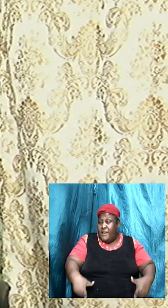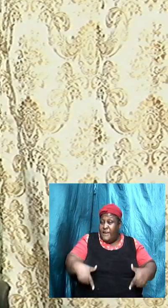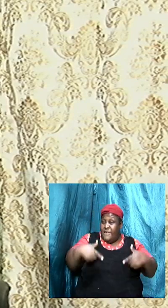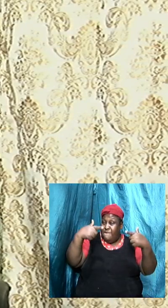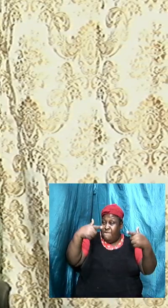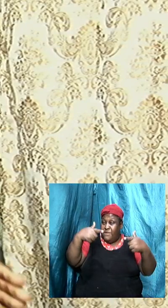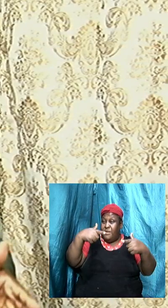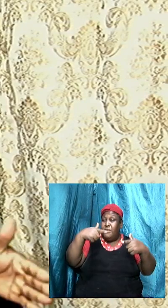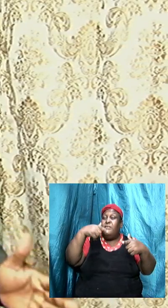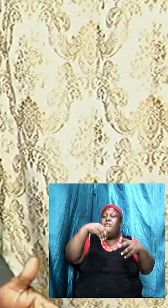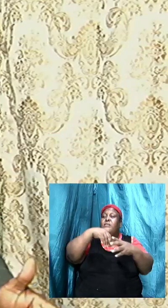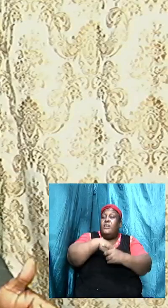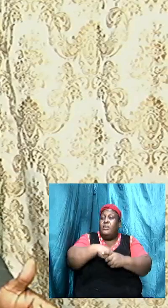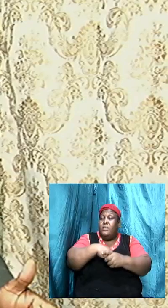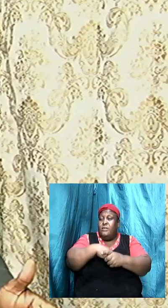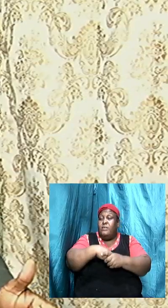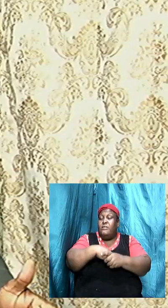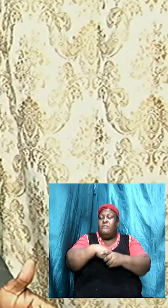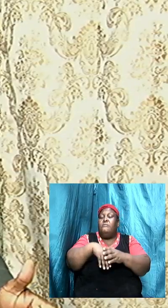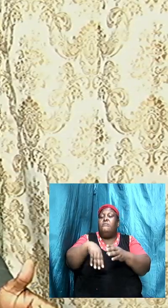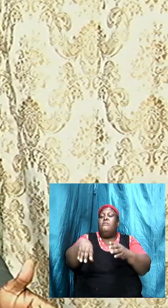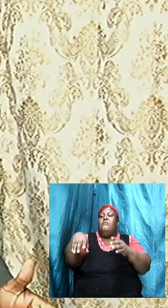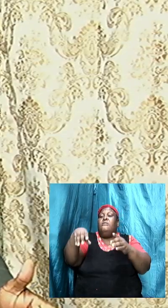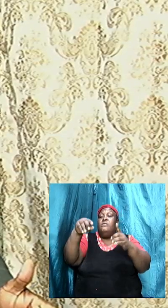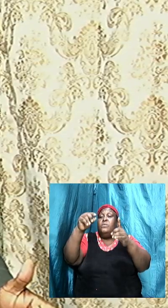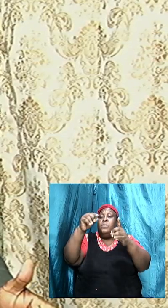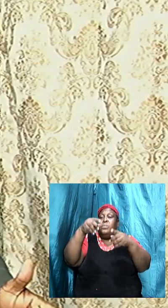principles and the status of the Lord,